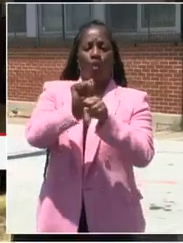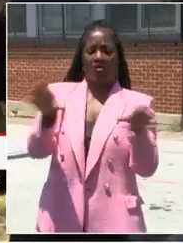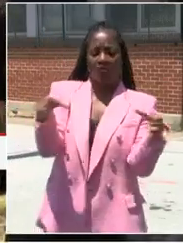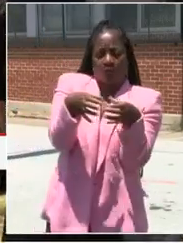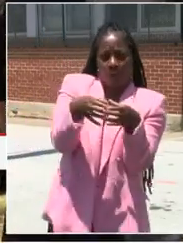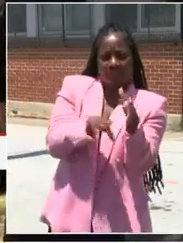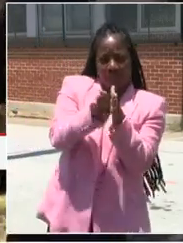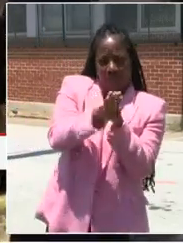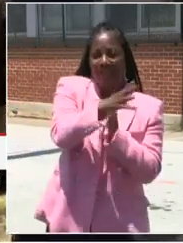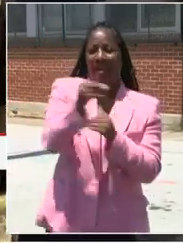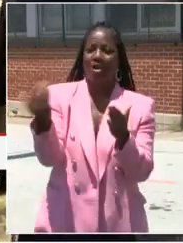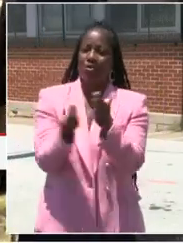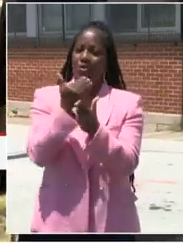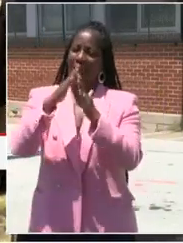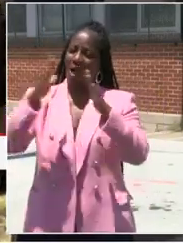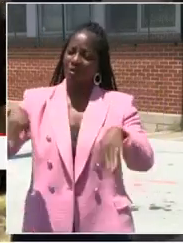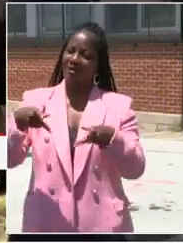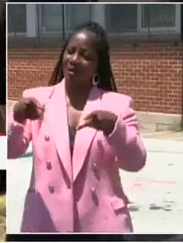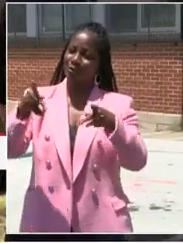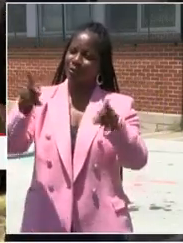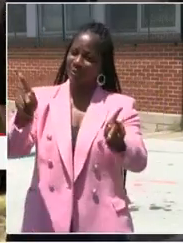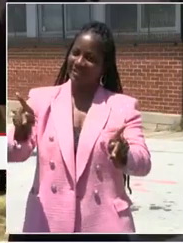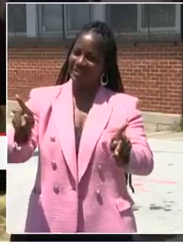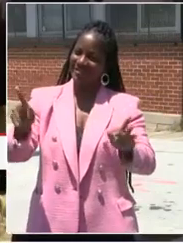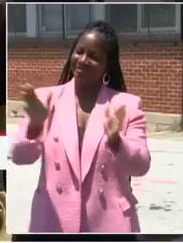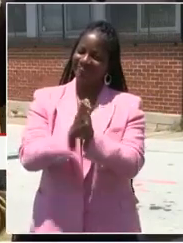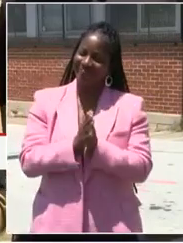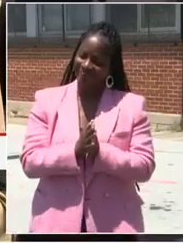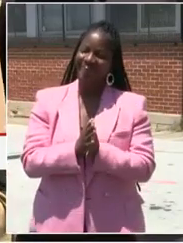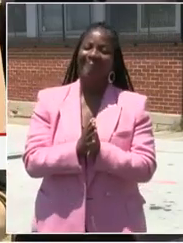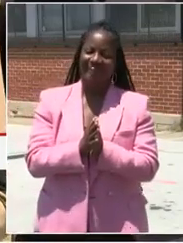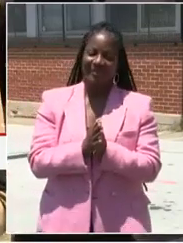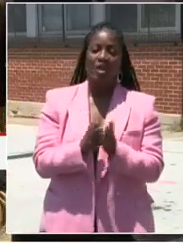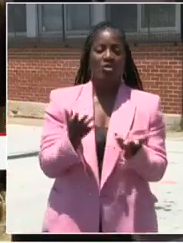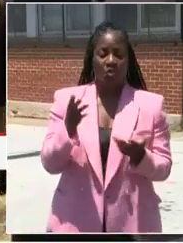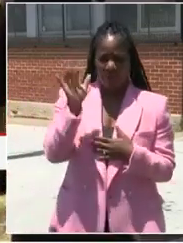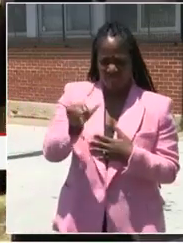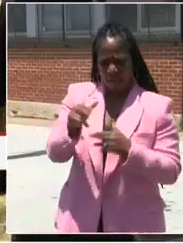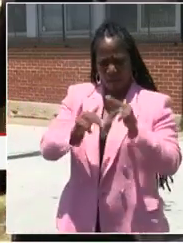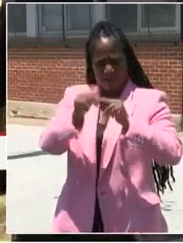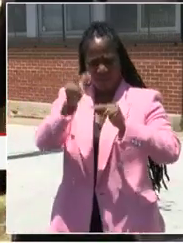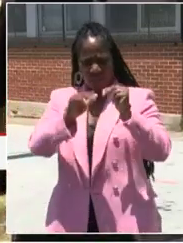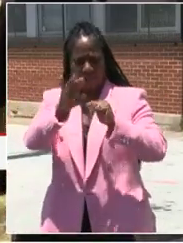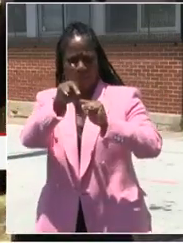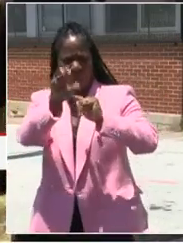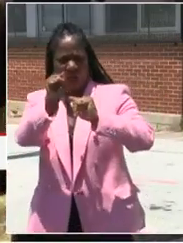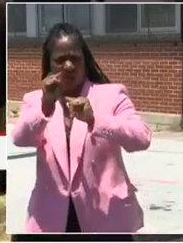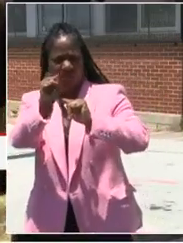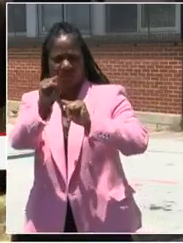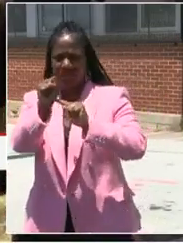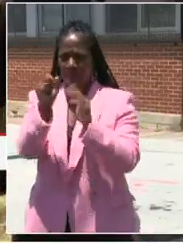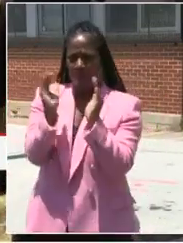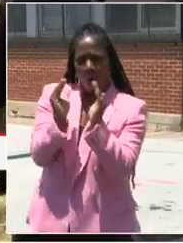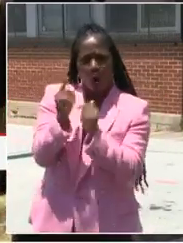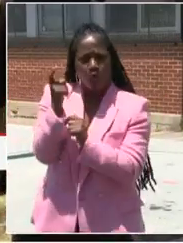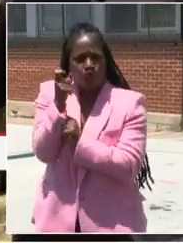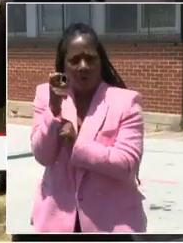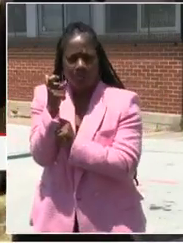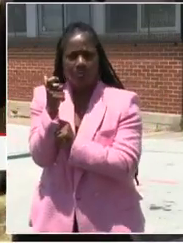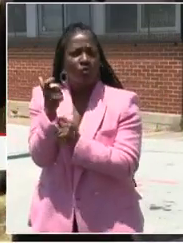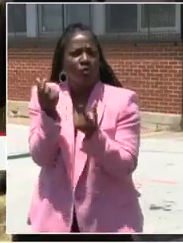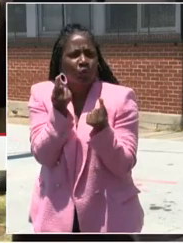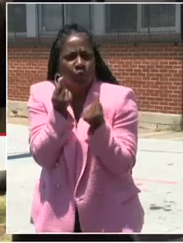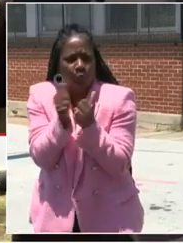new housing opportunities. So what we can do with our Building Blocks mini grants is directly invest